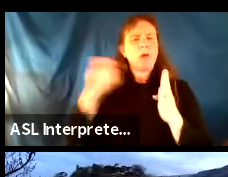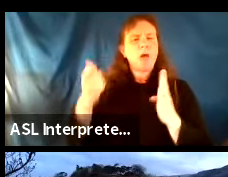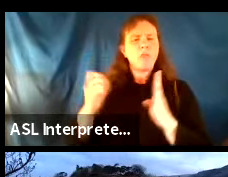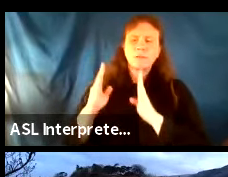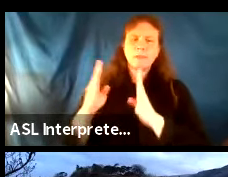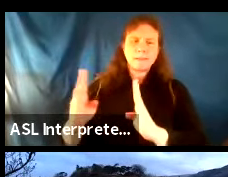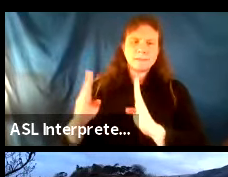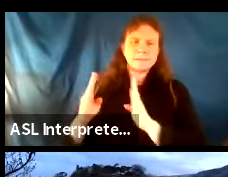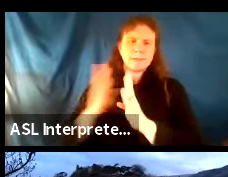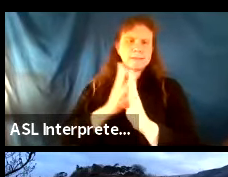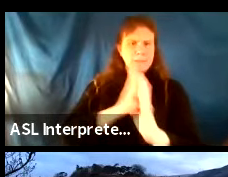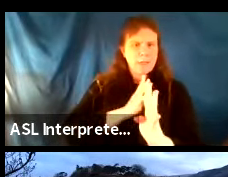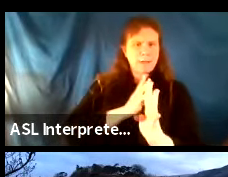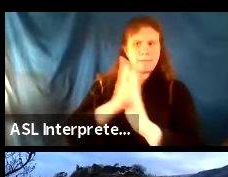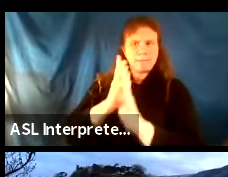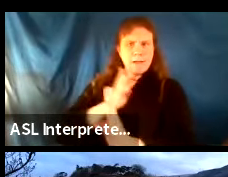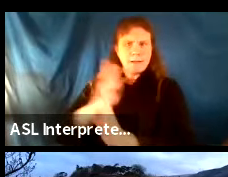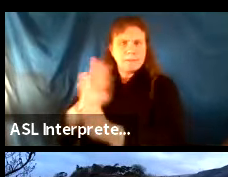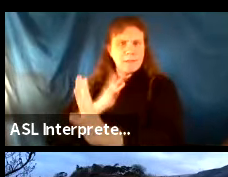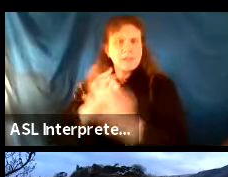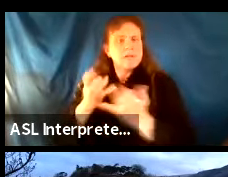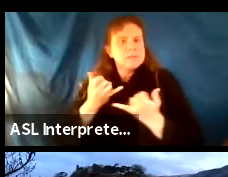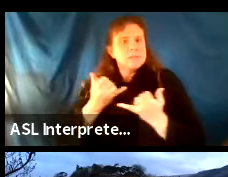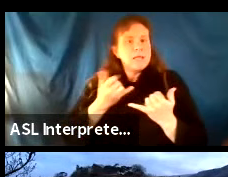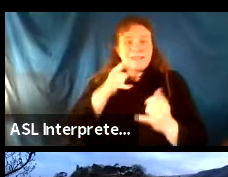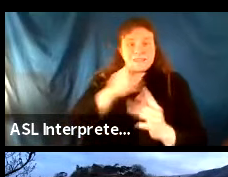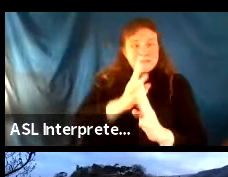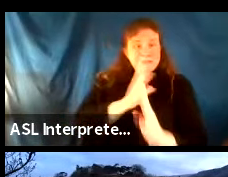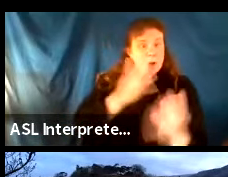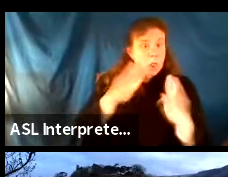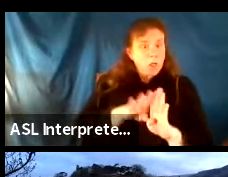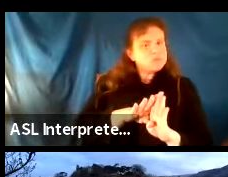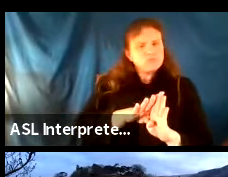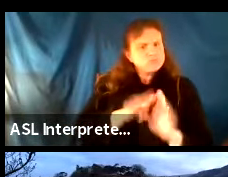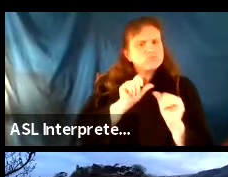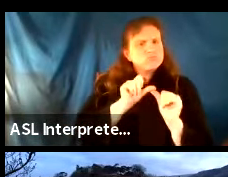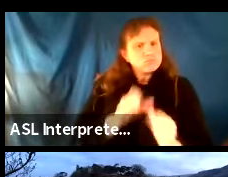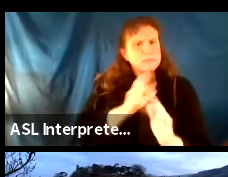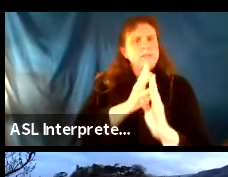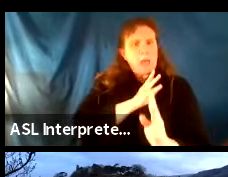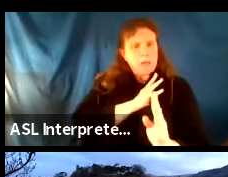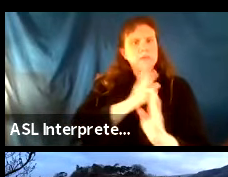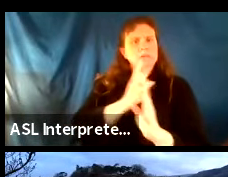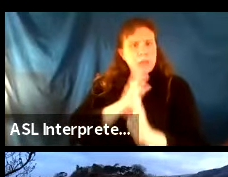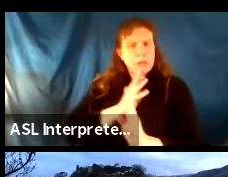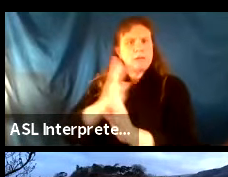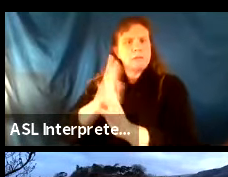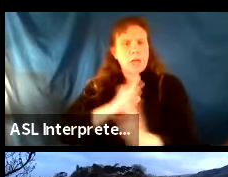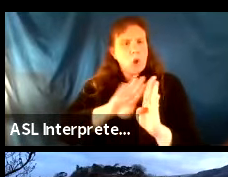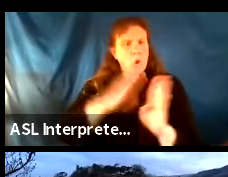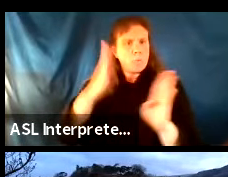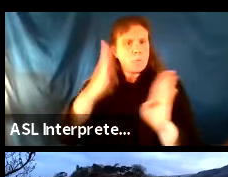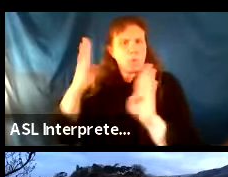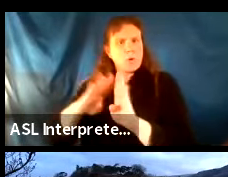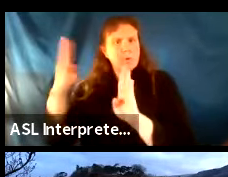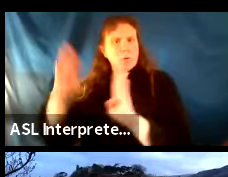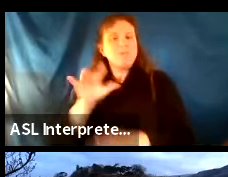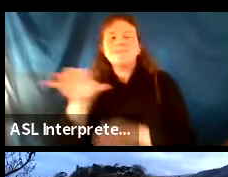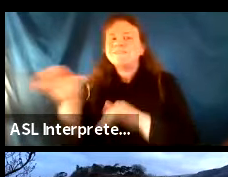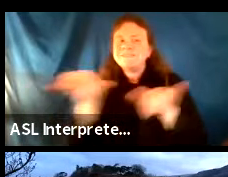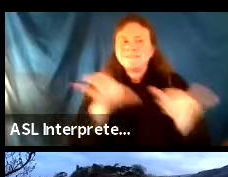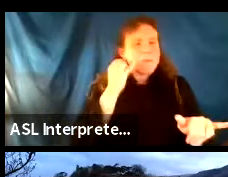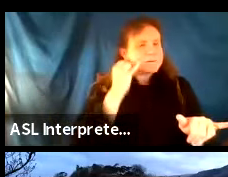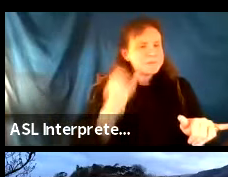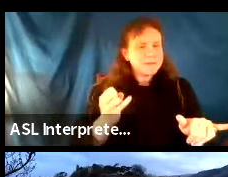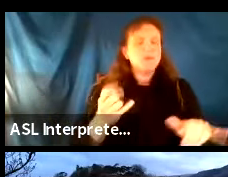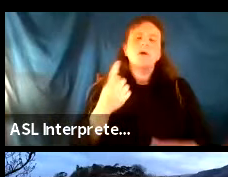plane to move forward. That's how it should happen. That's how it should be happening. And that's actually one of the reasons why we need to move to a state system where we really need to